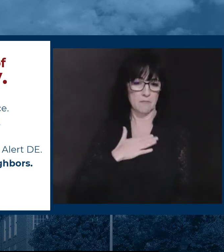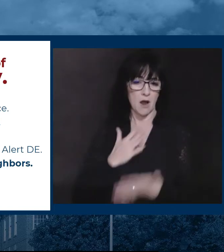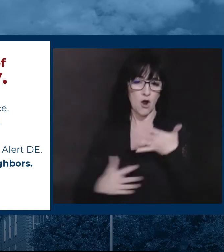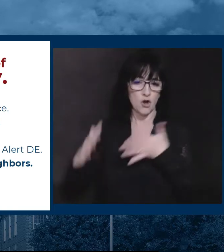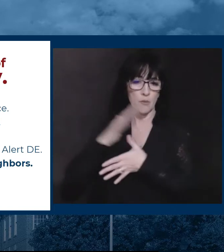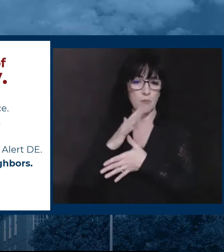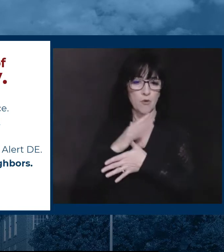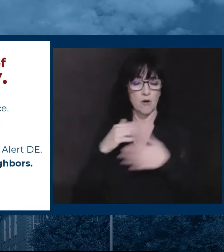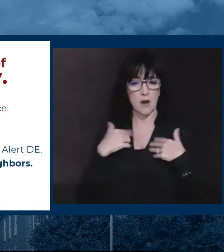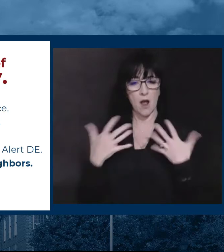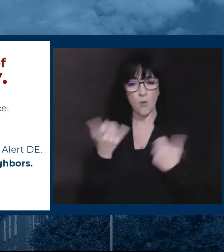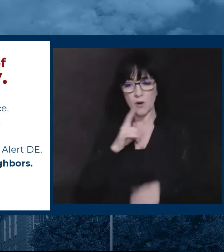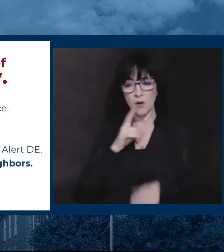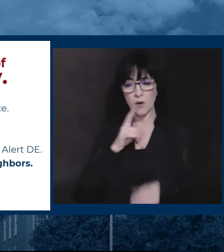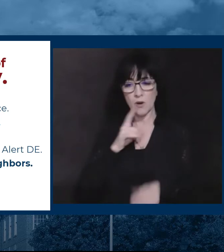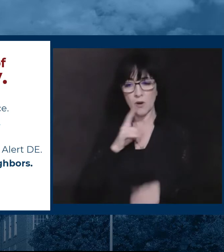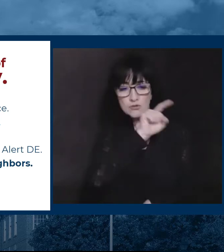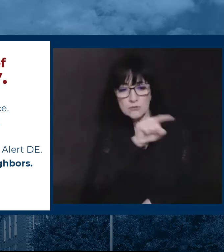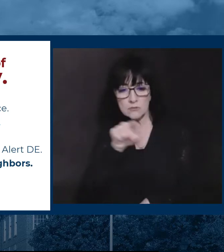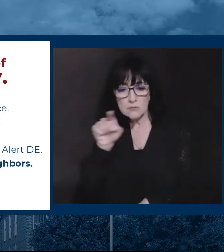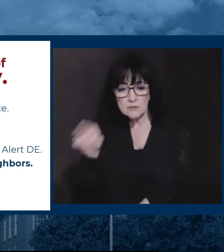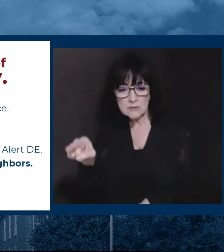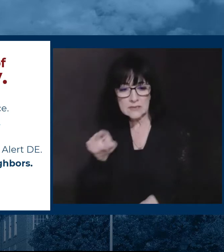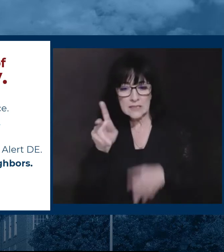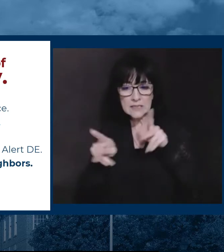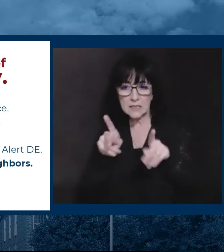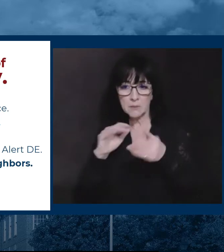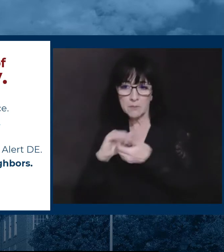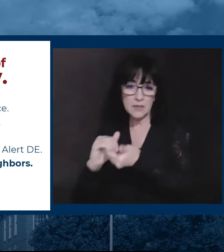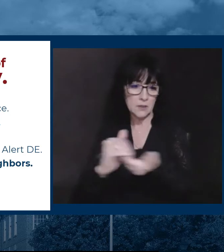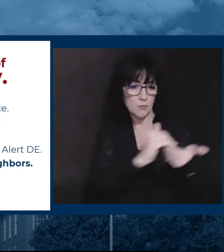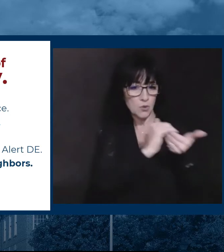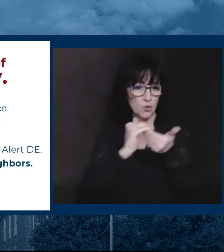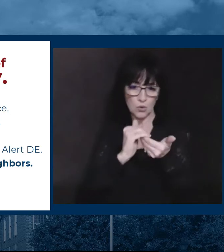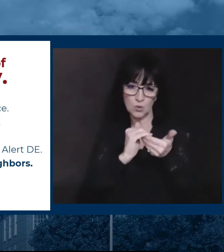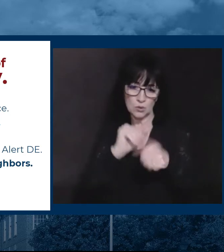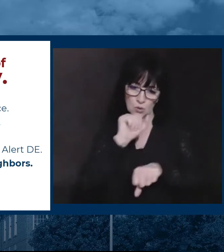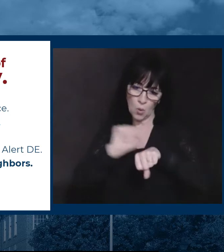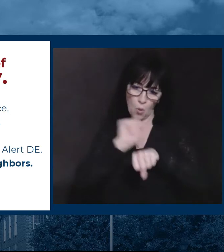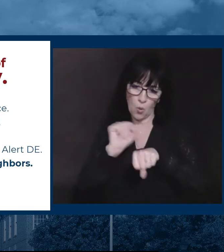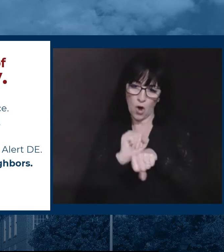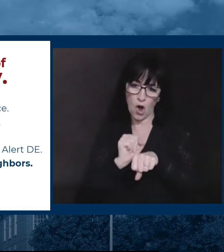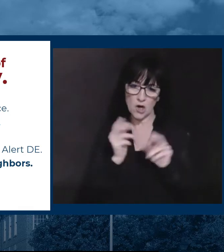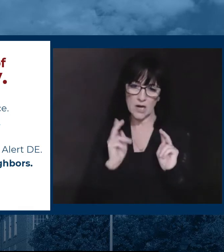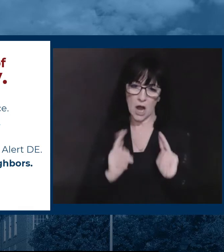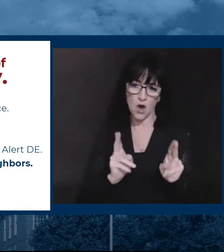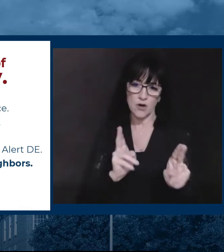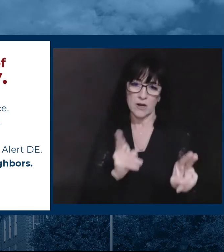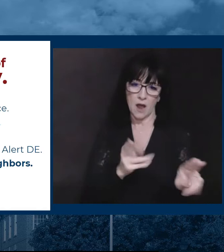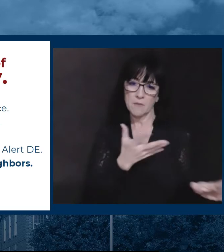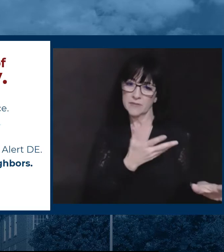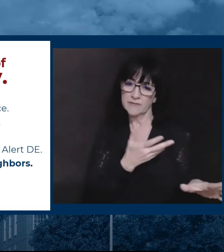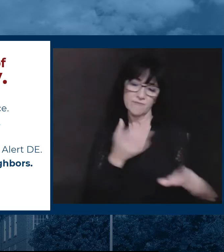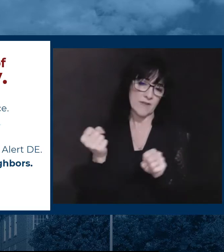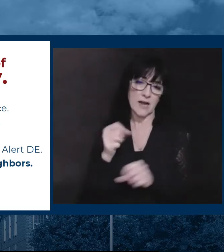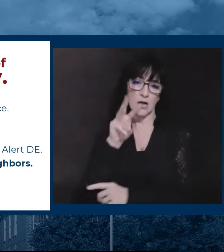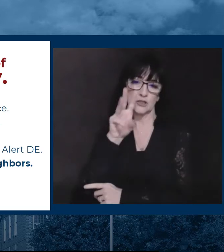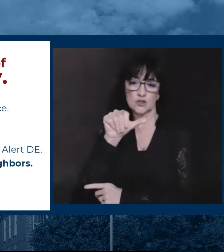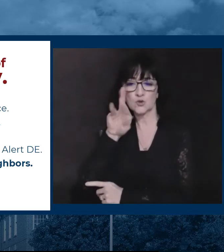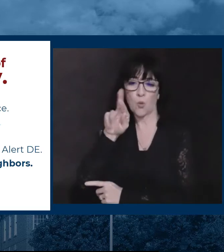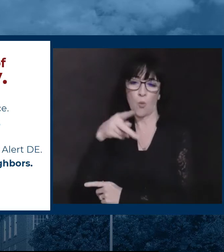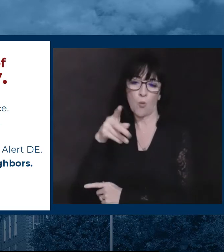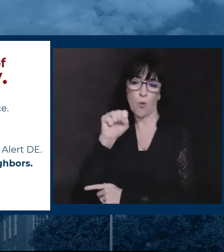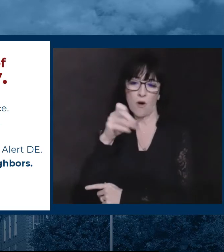are working at, as the federal government likes to say, warp speed, getting this objective